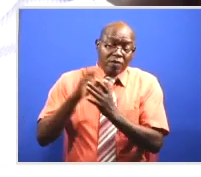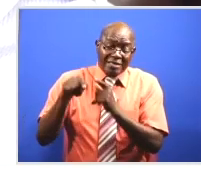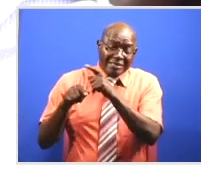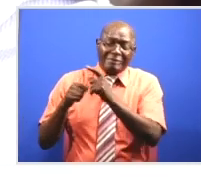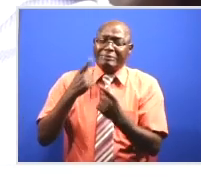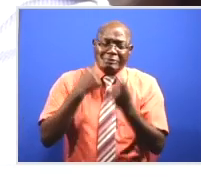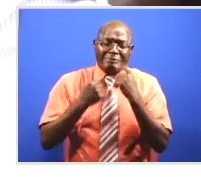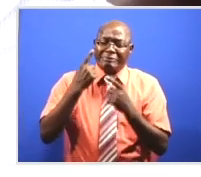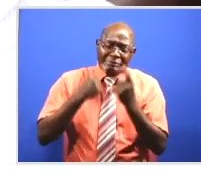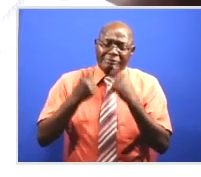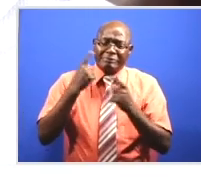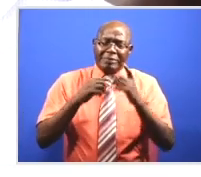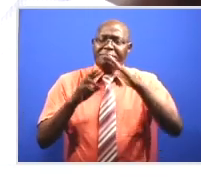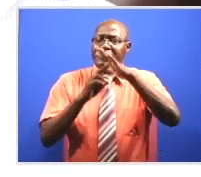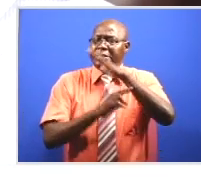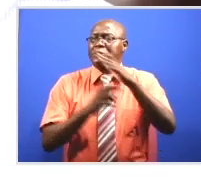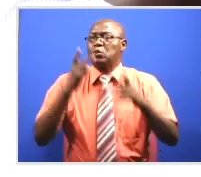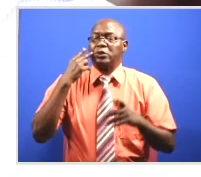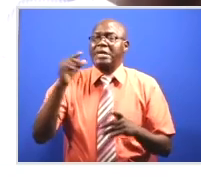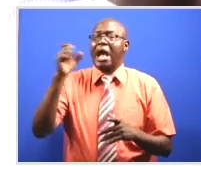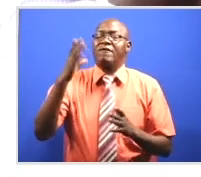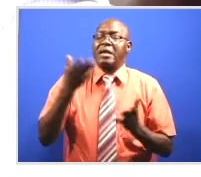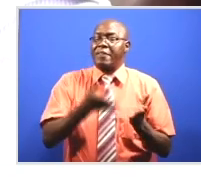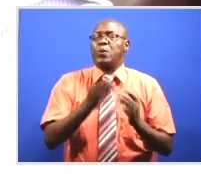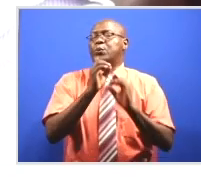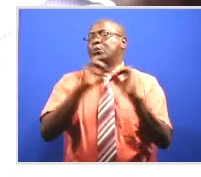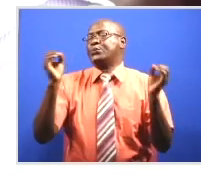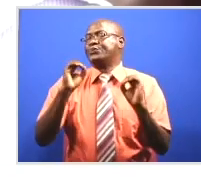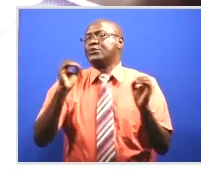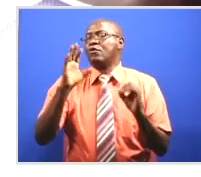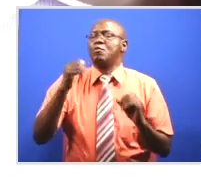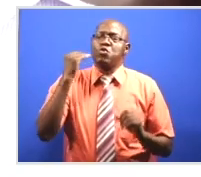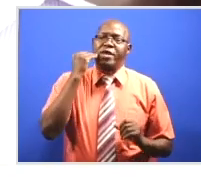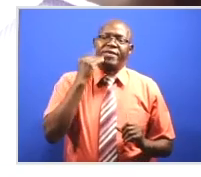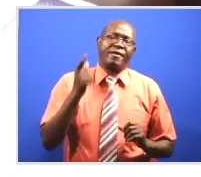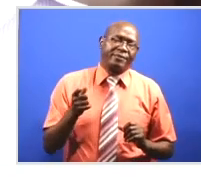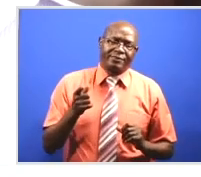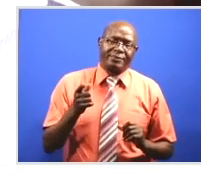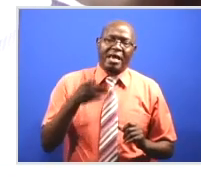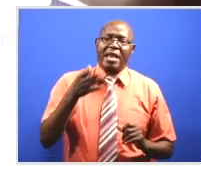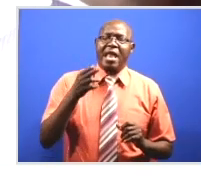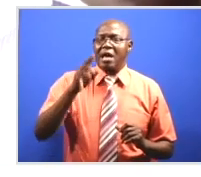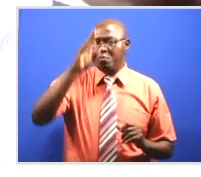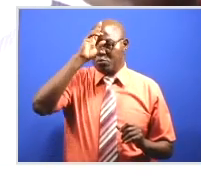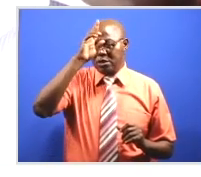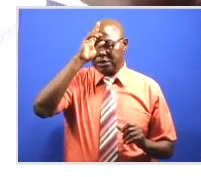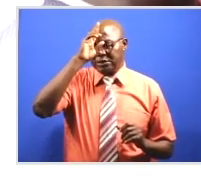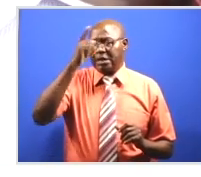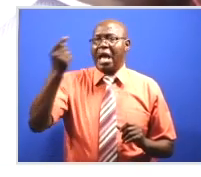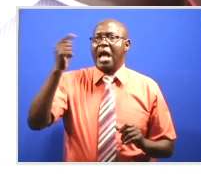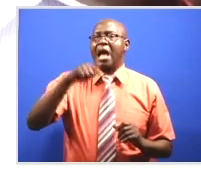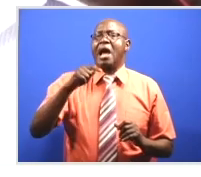bridge inatusumbua, hatujaona governor yetu hapa, ni wa Ugenya. Saa hii askari ndio wameletewa, wamelinda